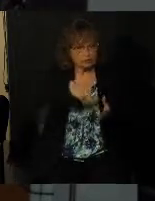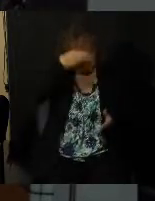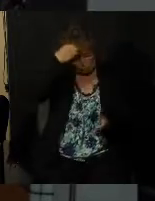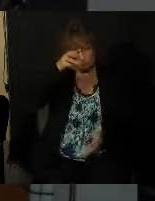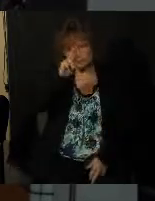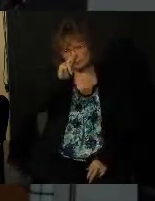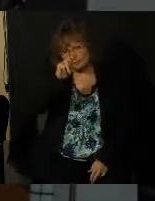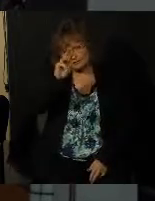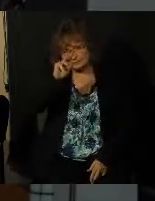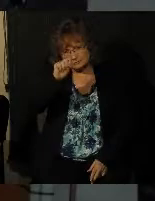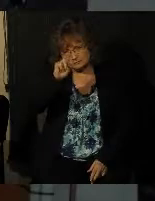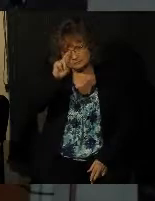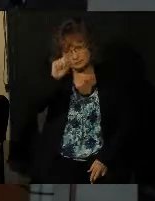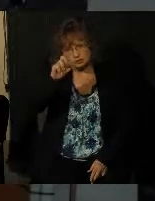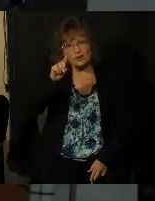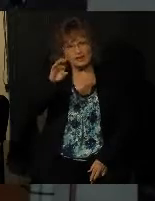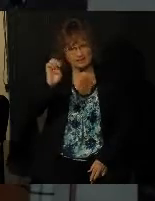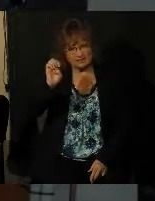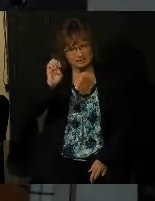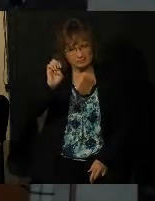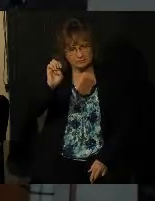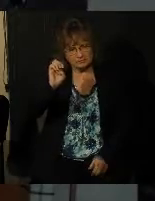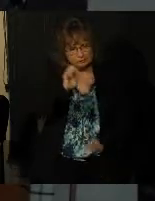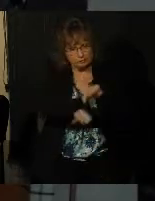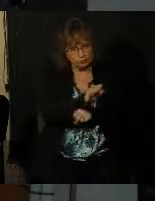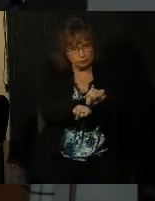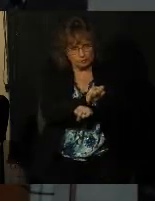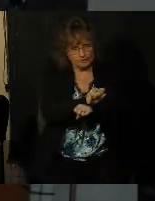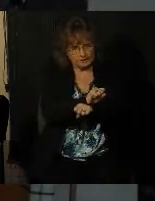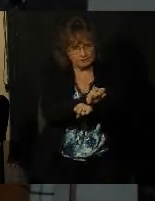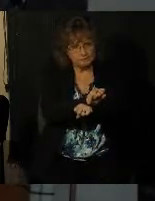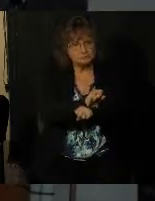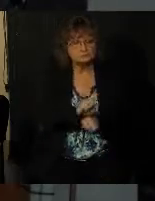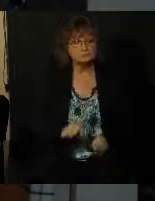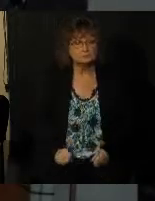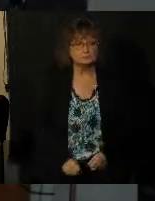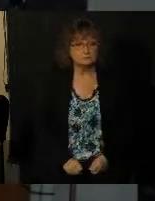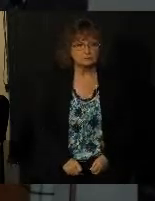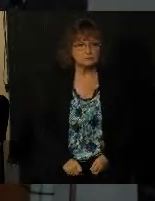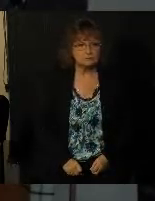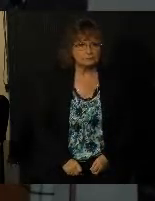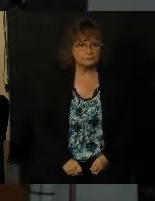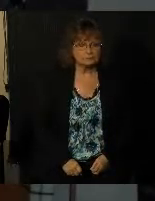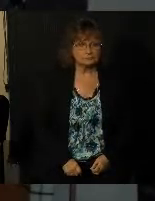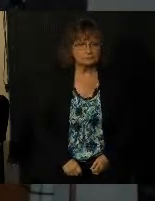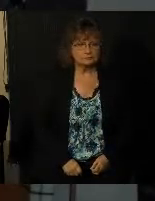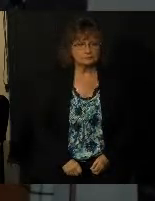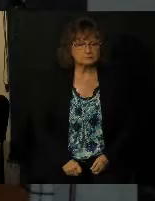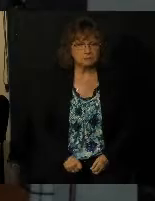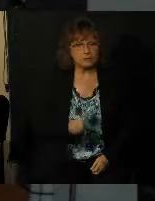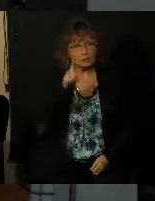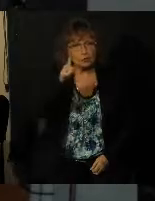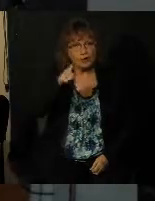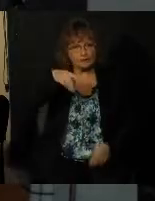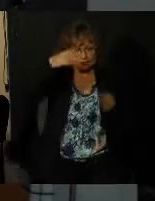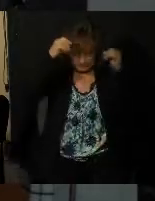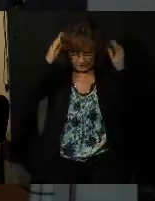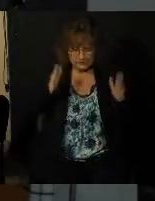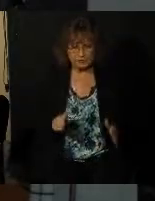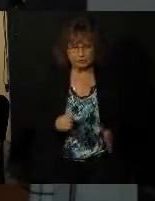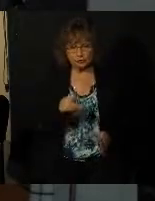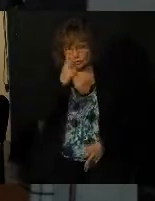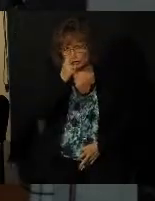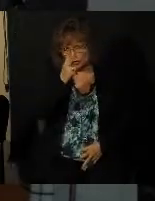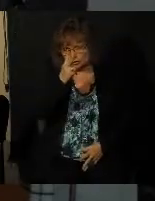one teacher, one student. Sometimes it's one teacher, maybe 2 students. because we are all about the shady